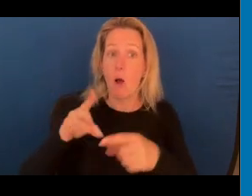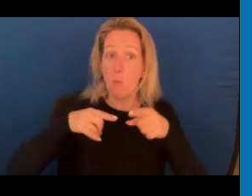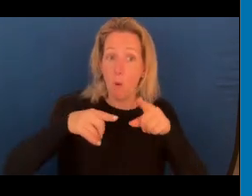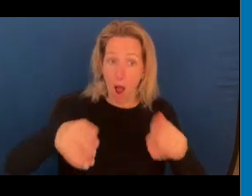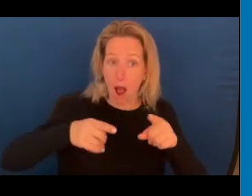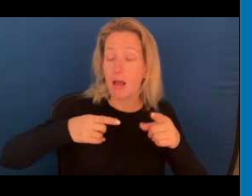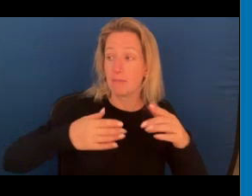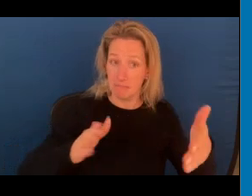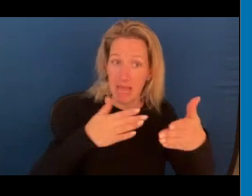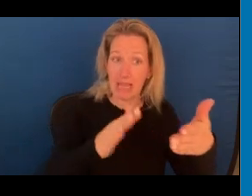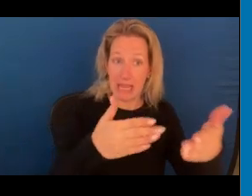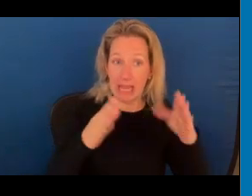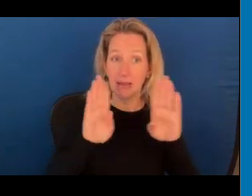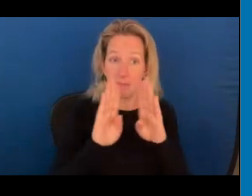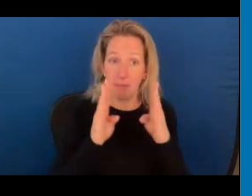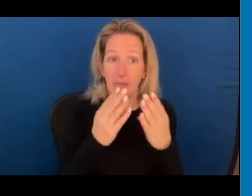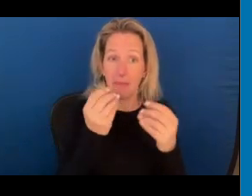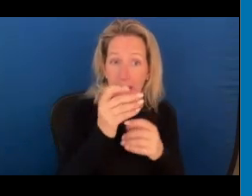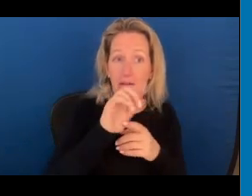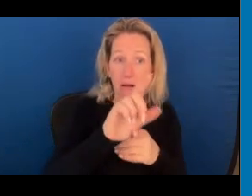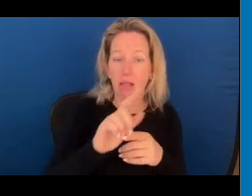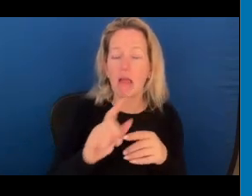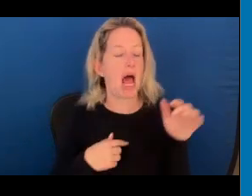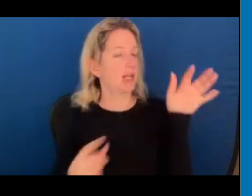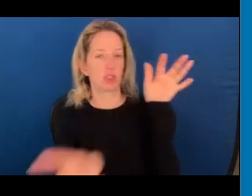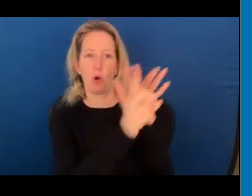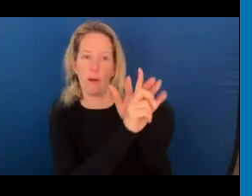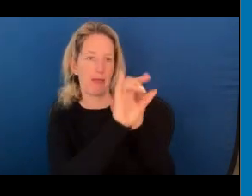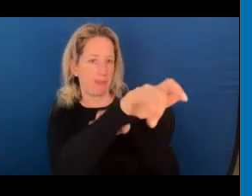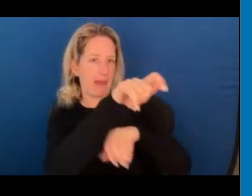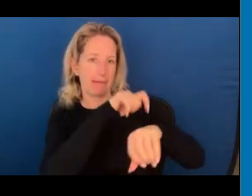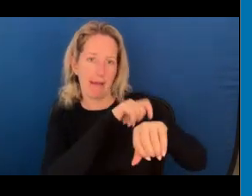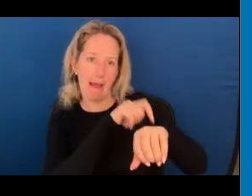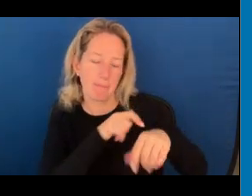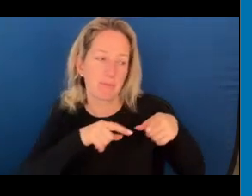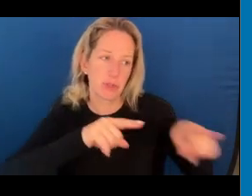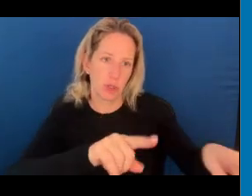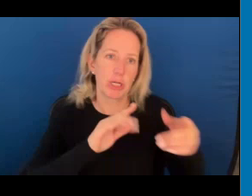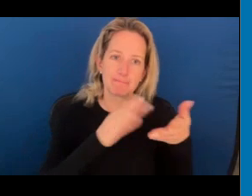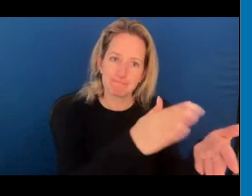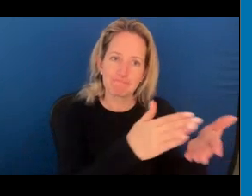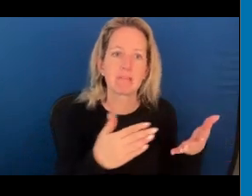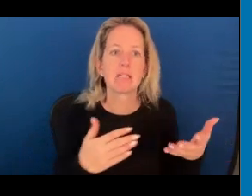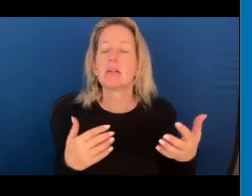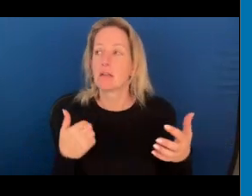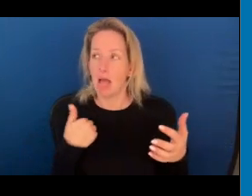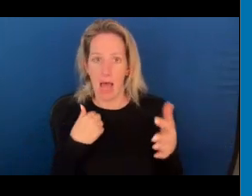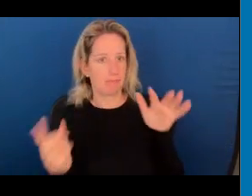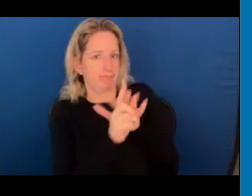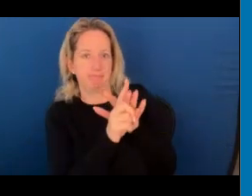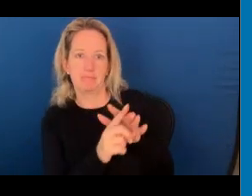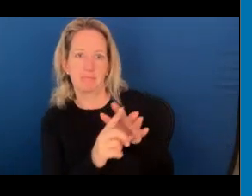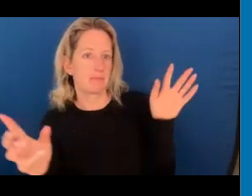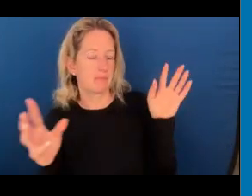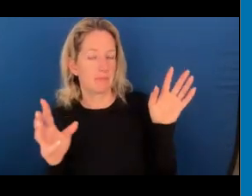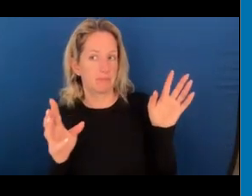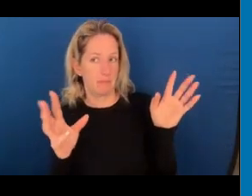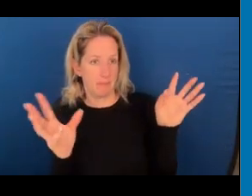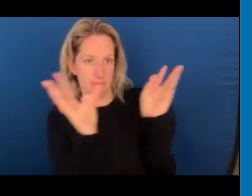8 when they're making the bagels to have conversations. So we're always aware of speaking the language, meeting them where they're